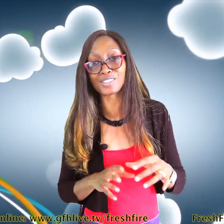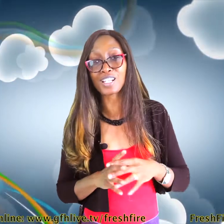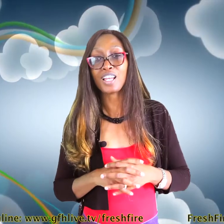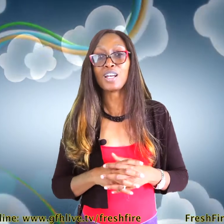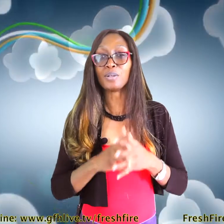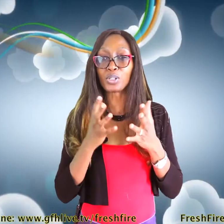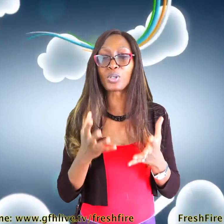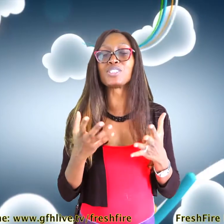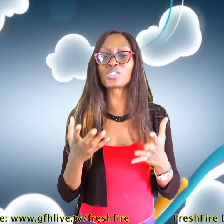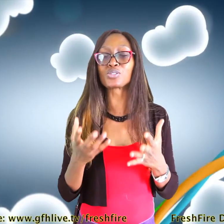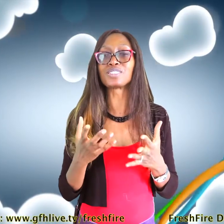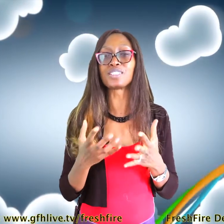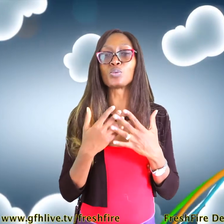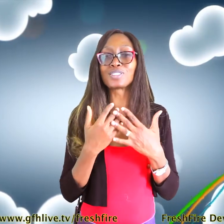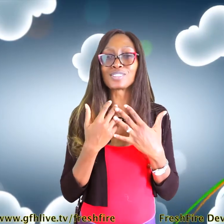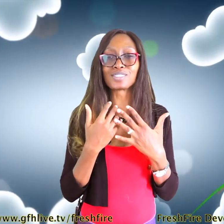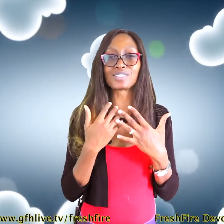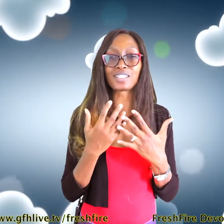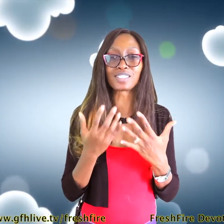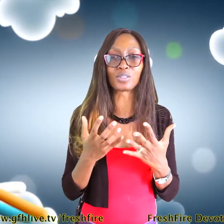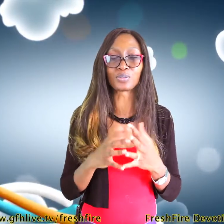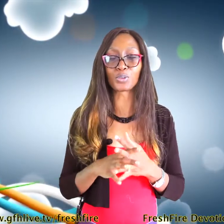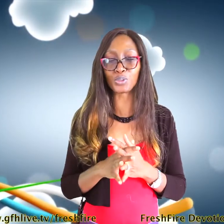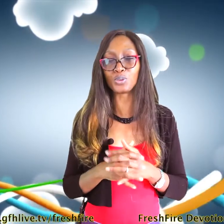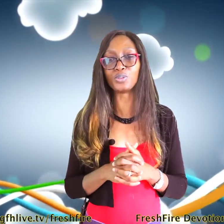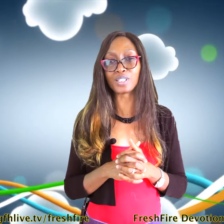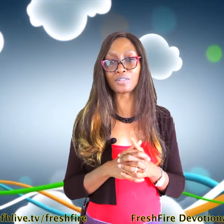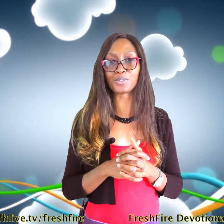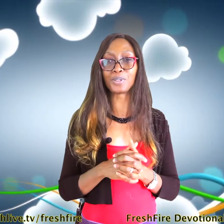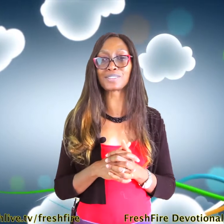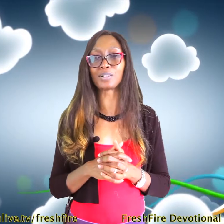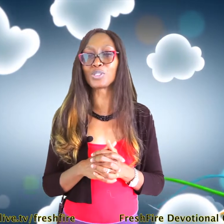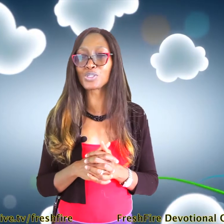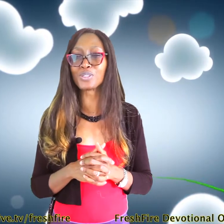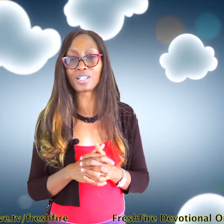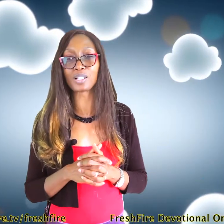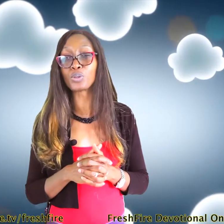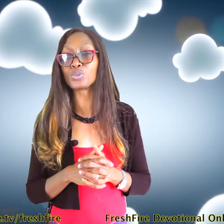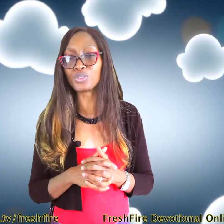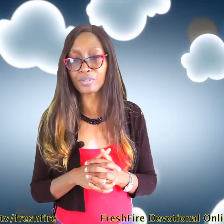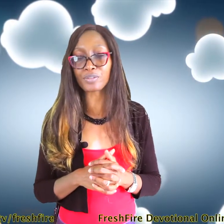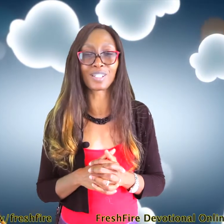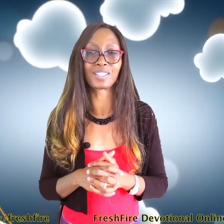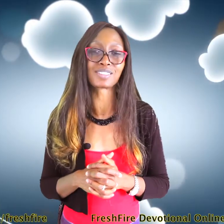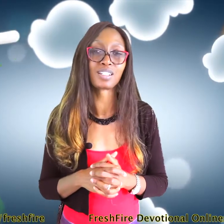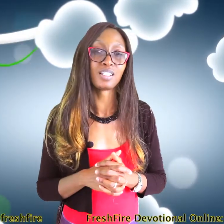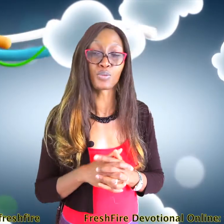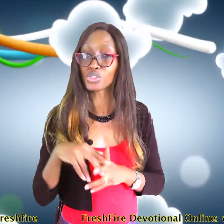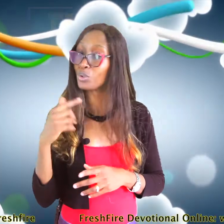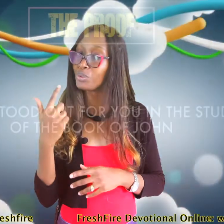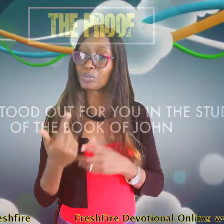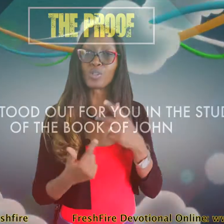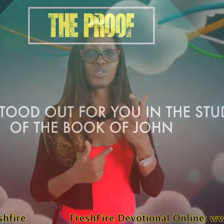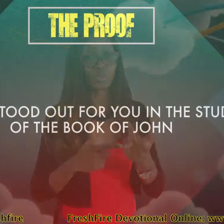the others. But what he's just trying to say is, what sticks out for you, dear influencer? What did you learn and what will you never forget?